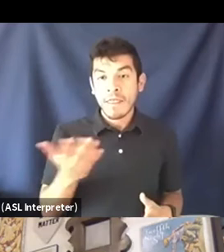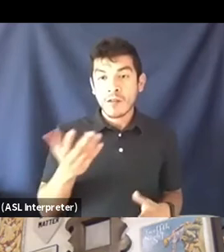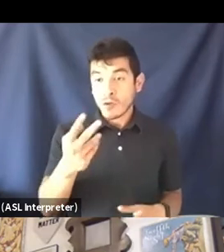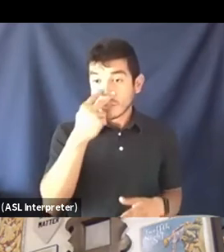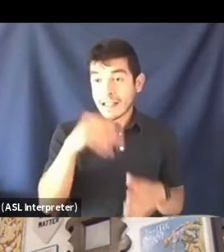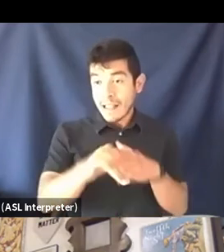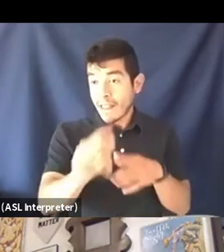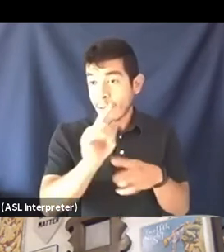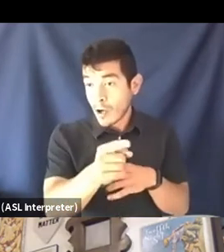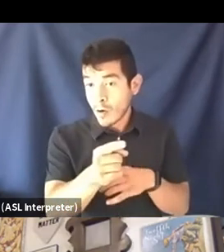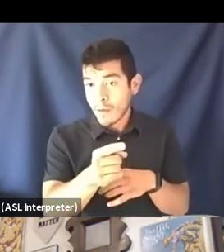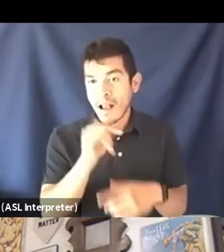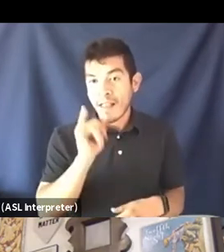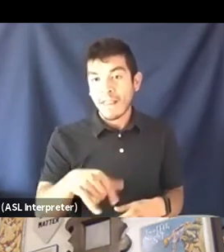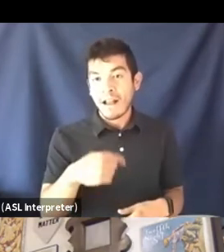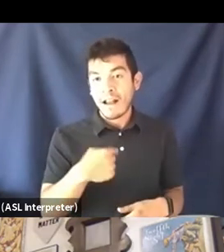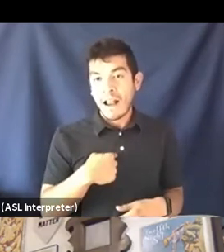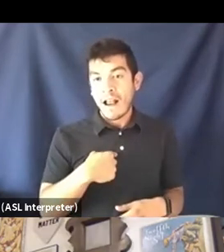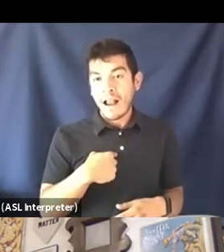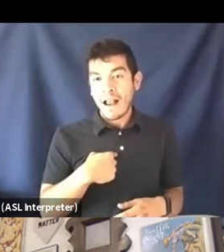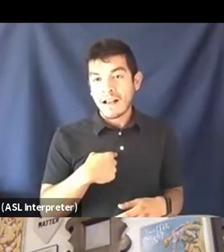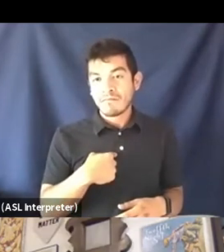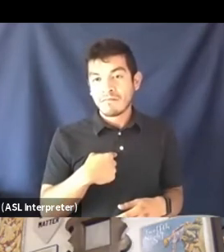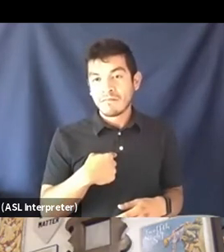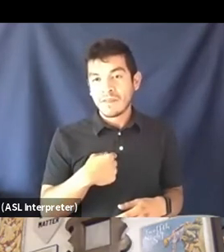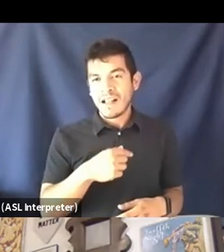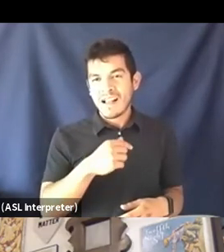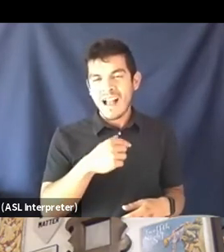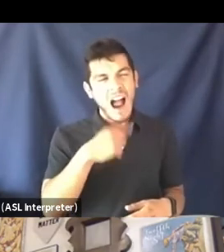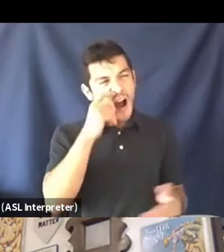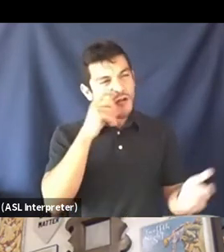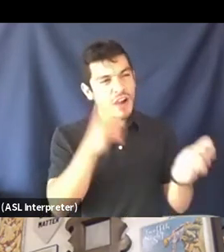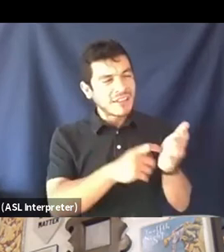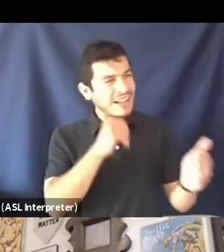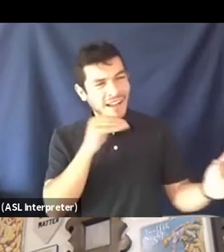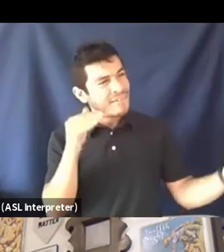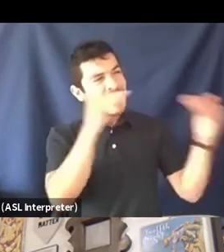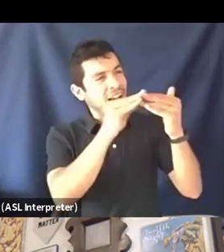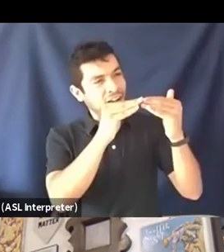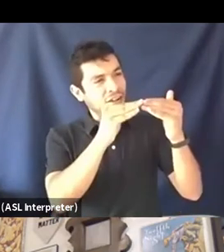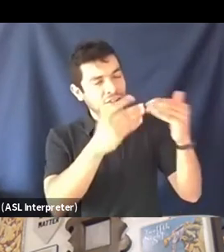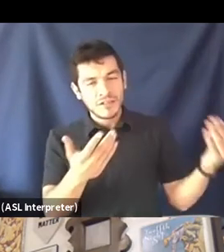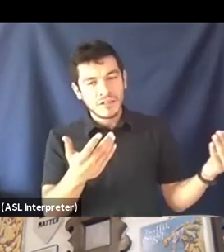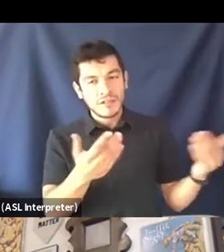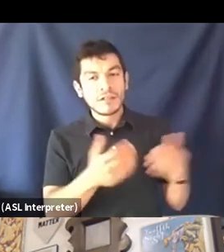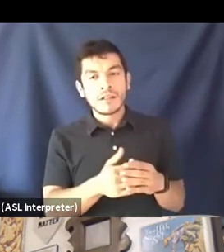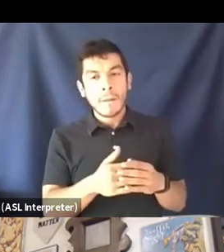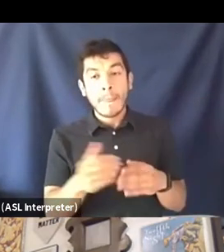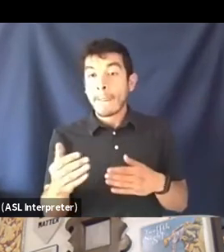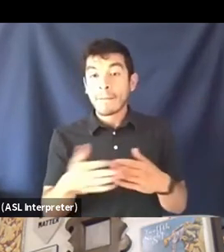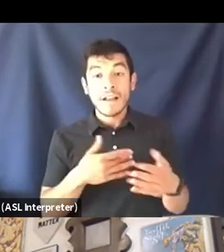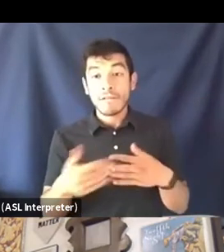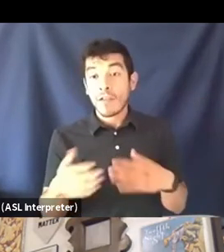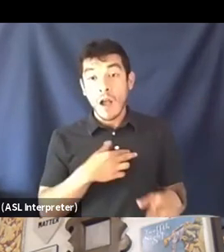moment, which is that the lack of fairness and compassion, and which is the reason why, even though I